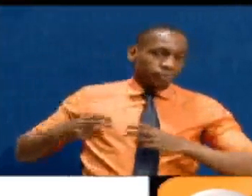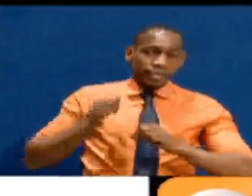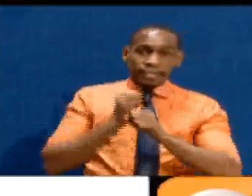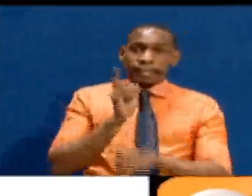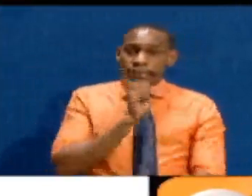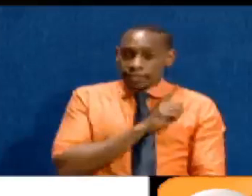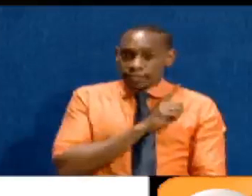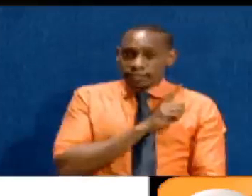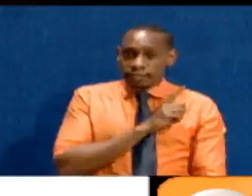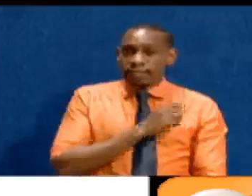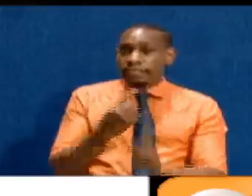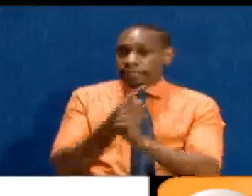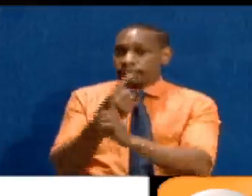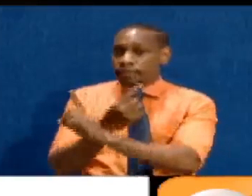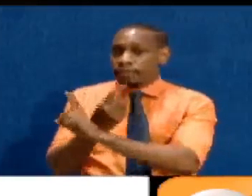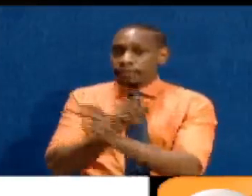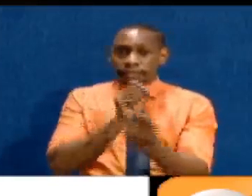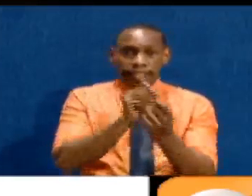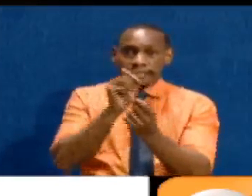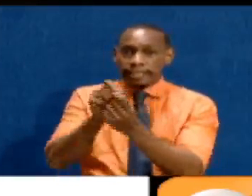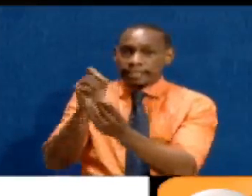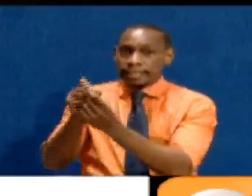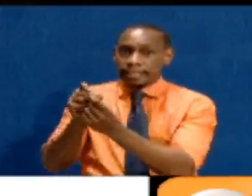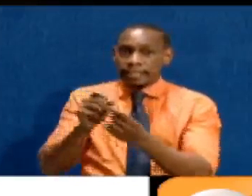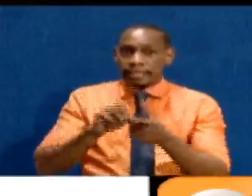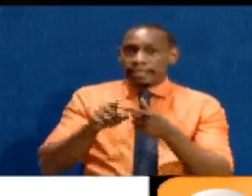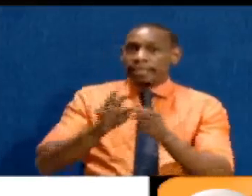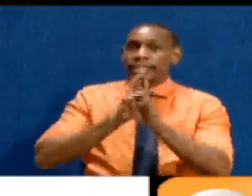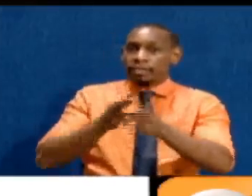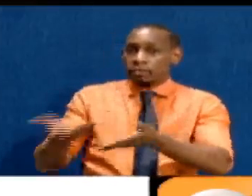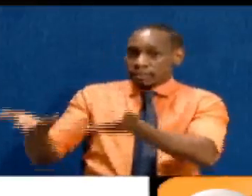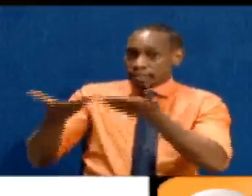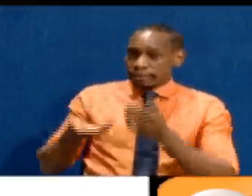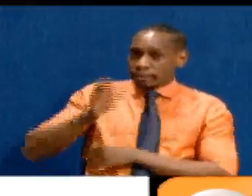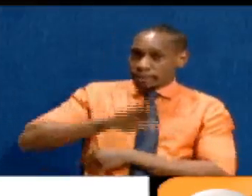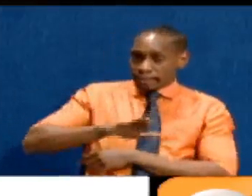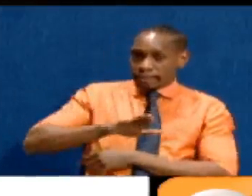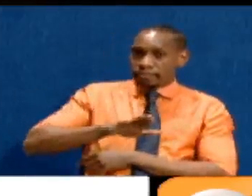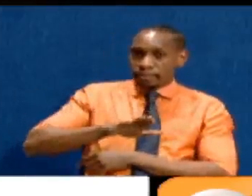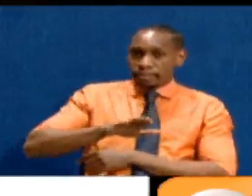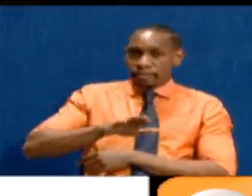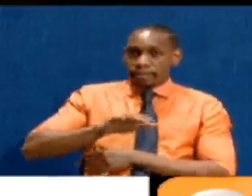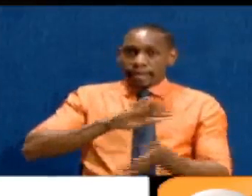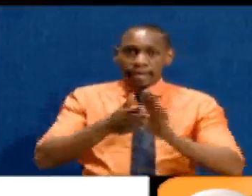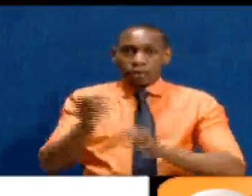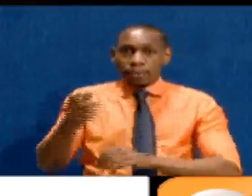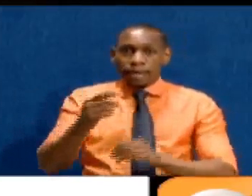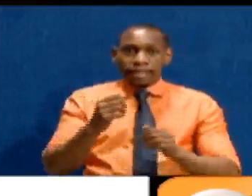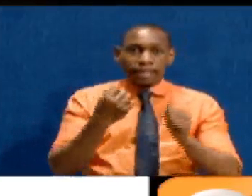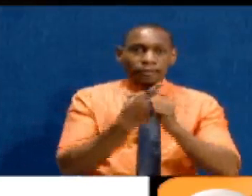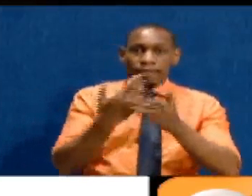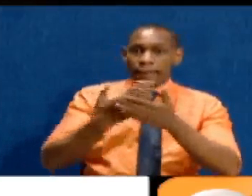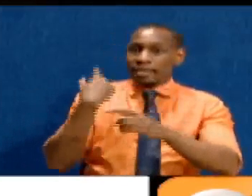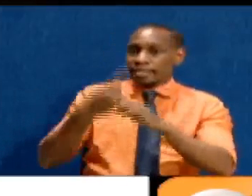did a series of tests, and then the results came back. And I was around November last